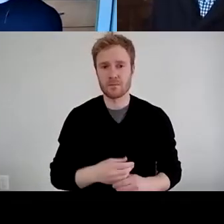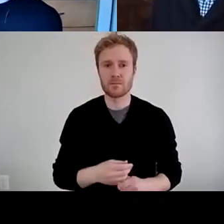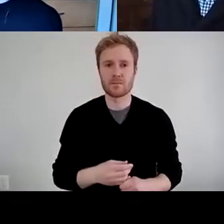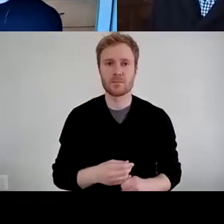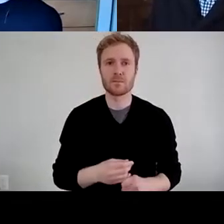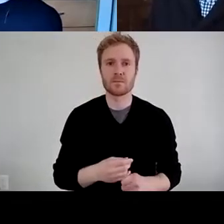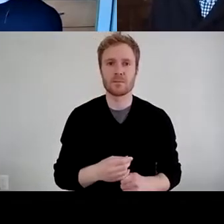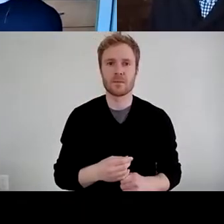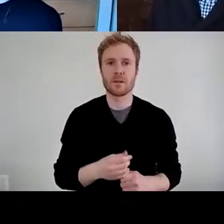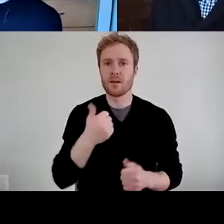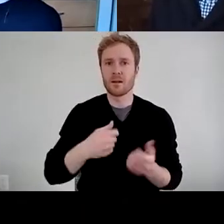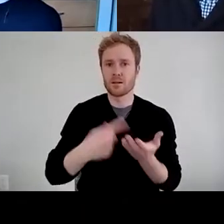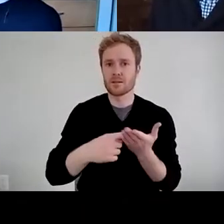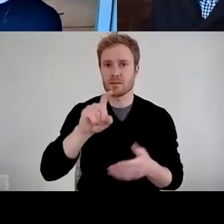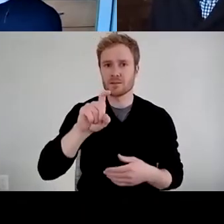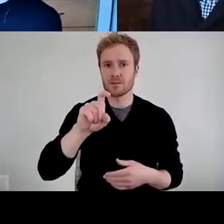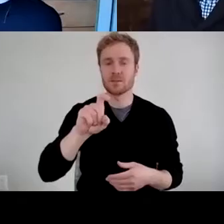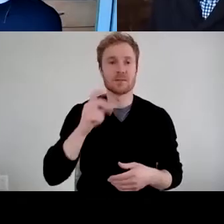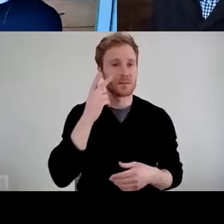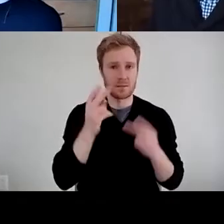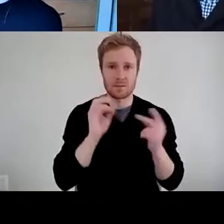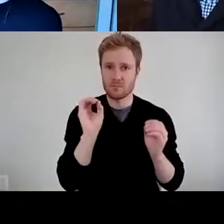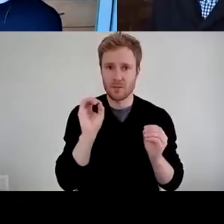$54,855 from